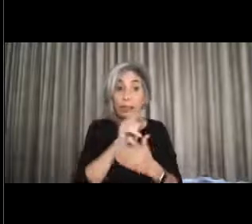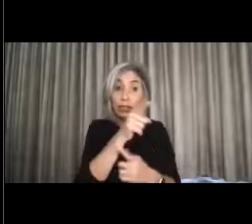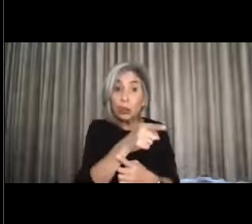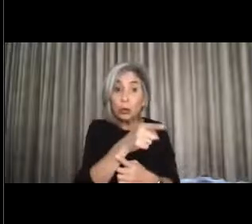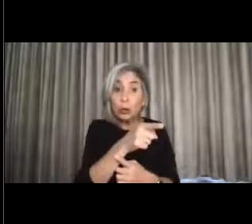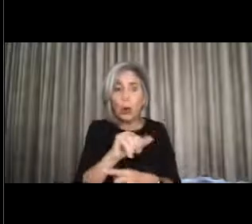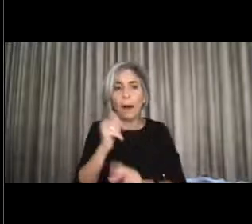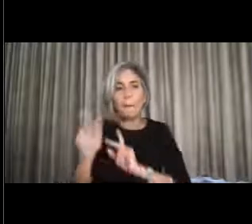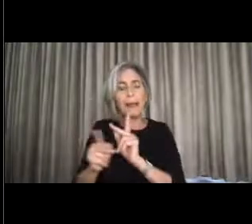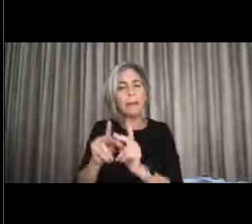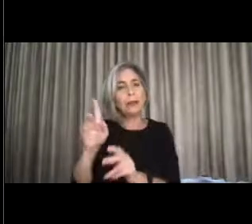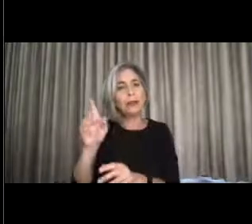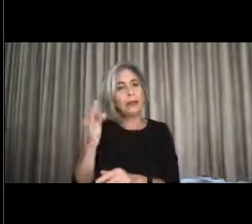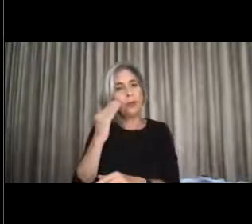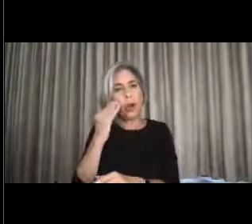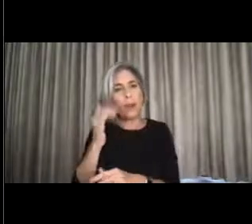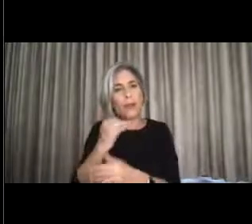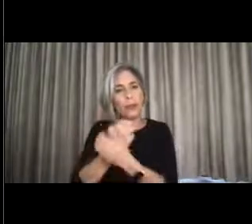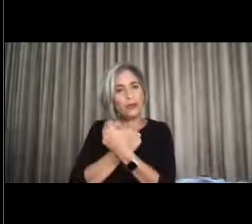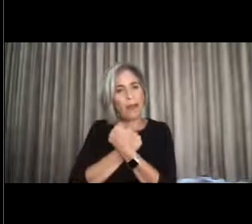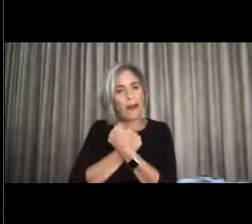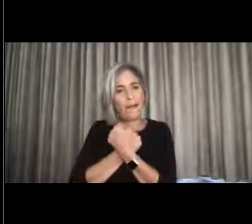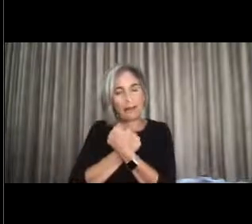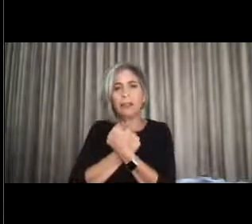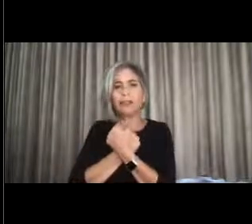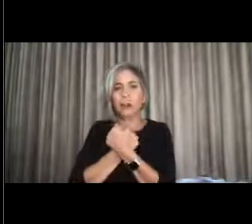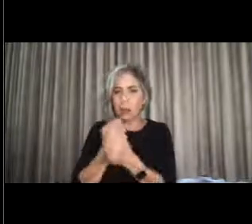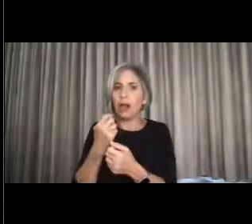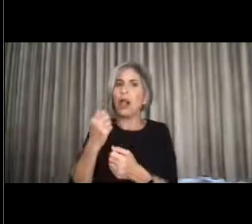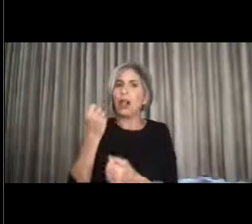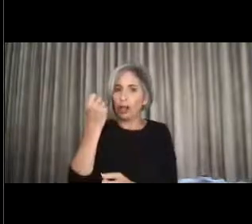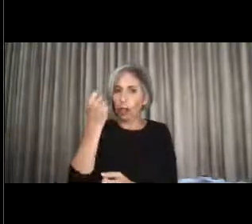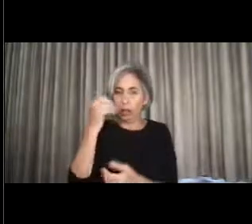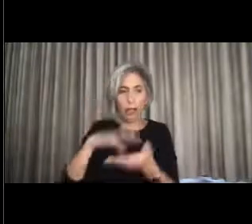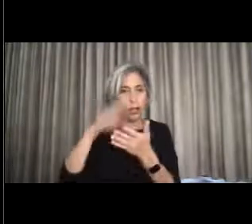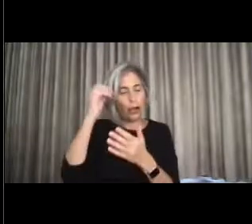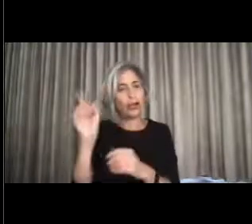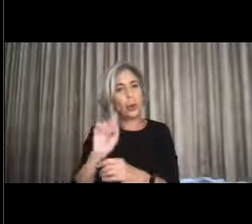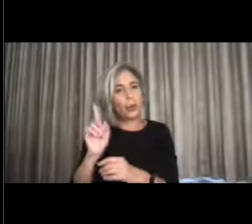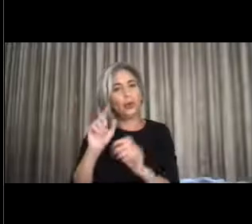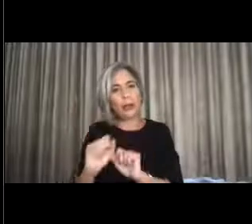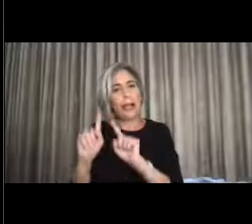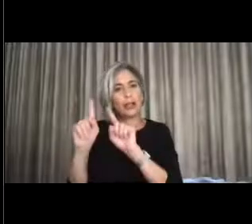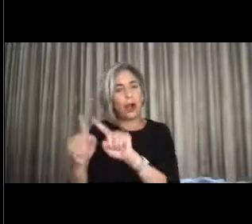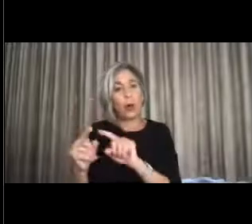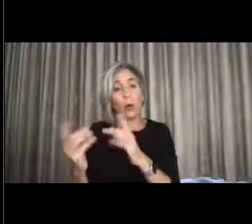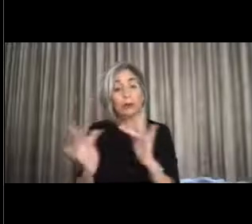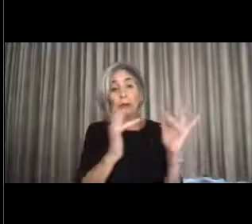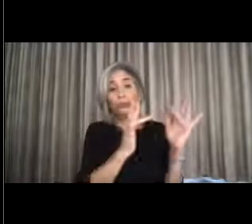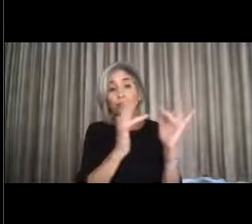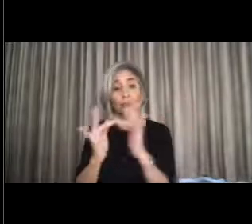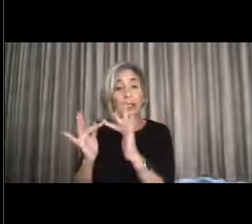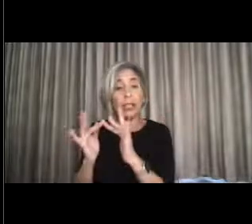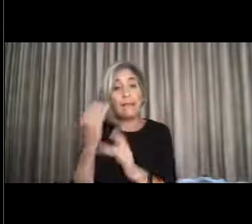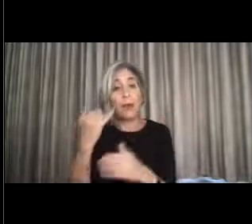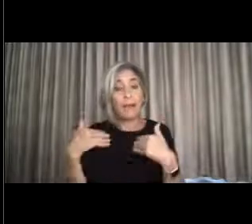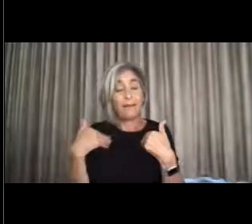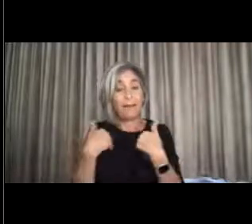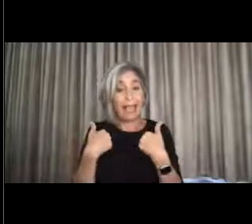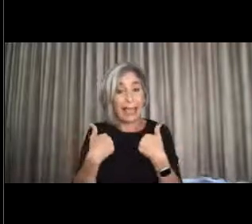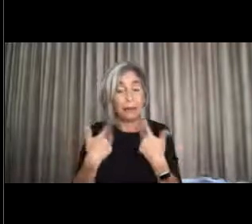Needs Shelter Program. If you need to evacuate to a shelter with pets, you need to be reaching out to our pet-friendly shelter to register in